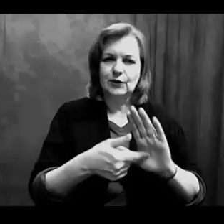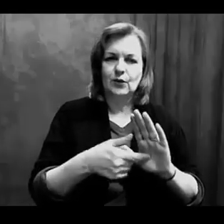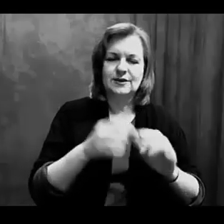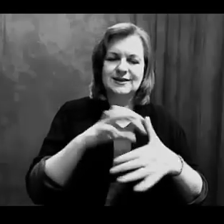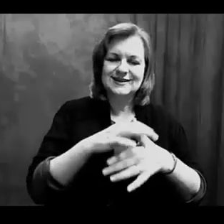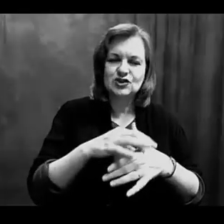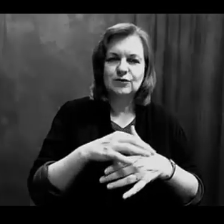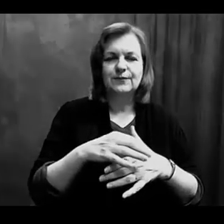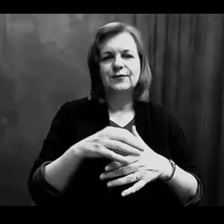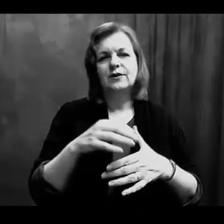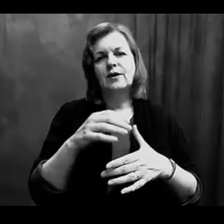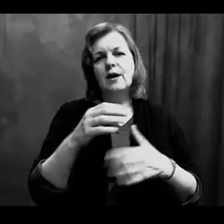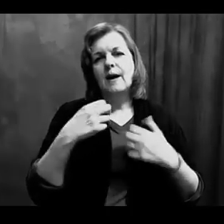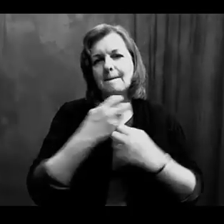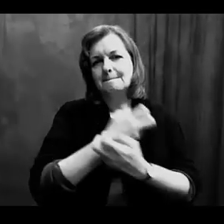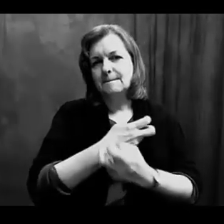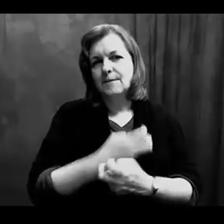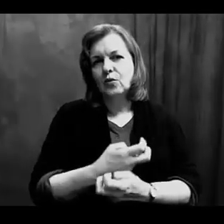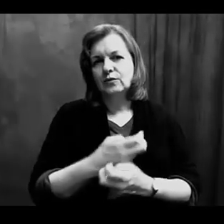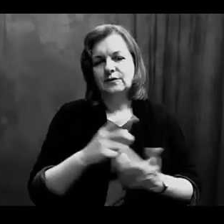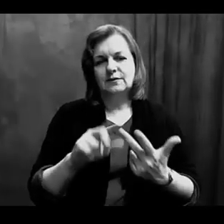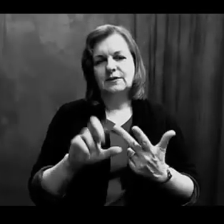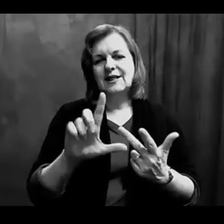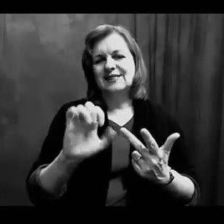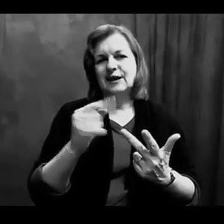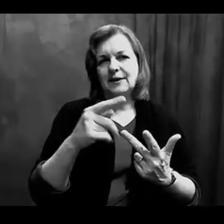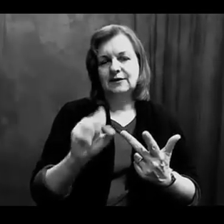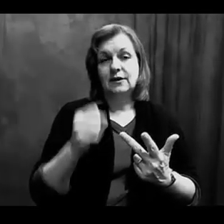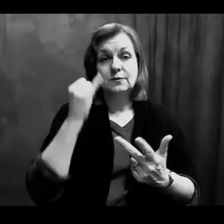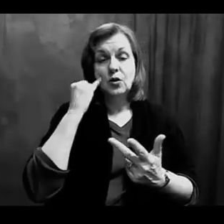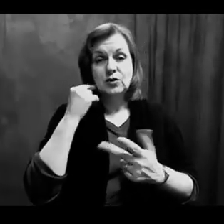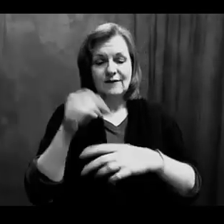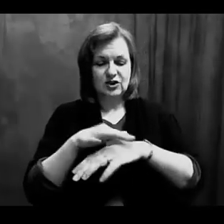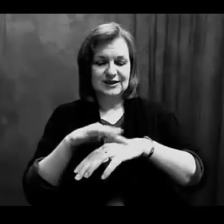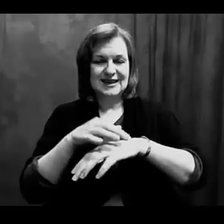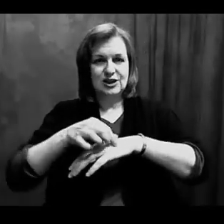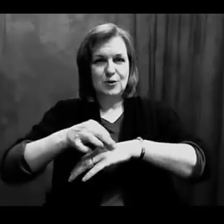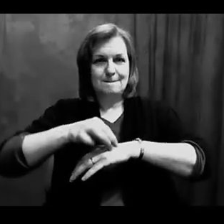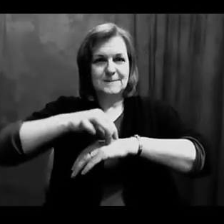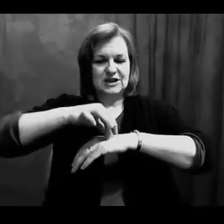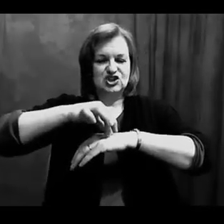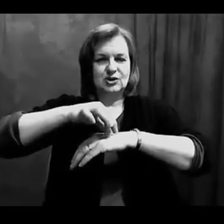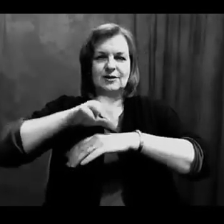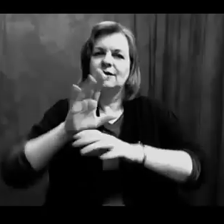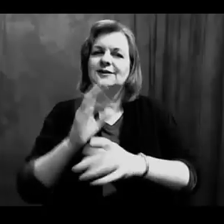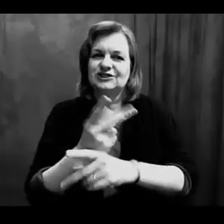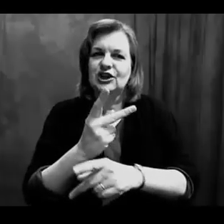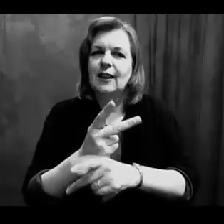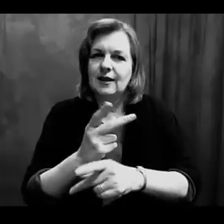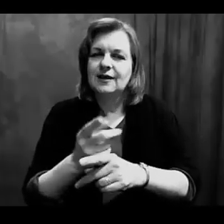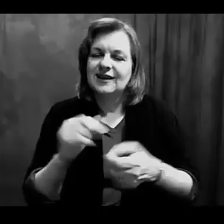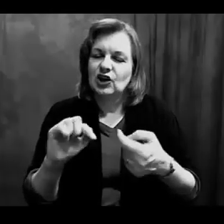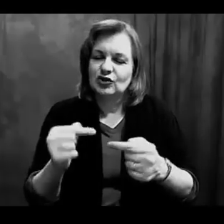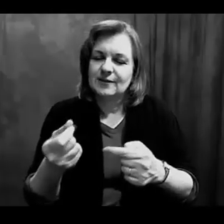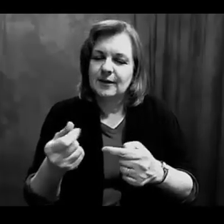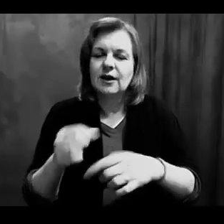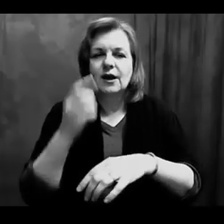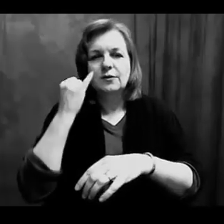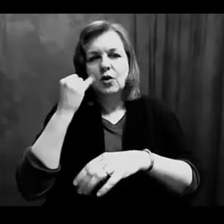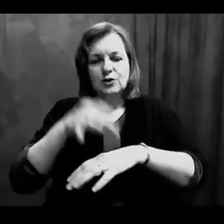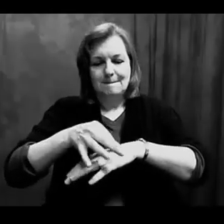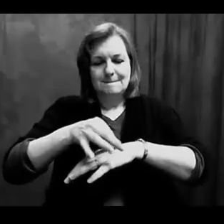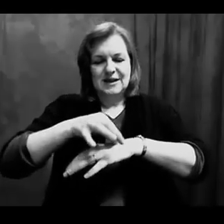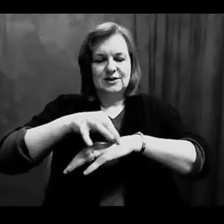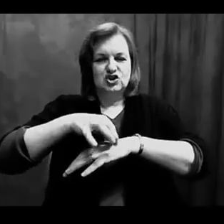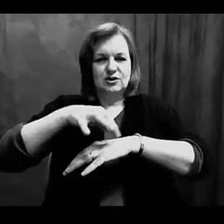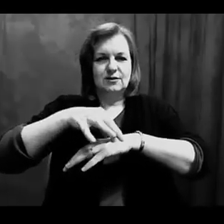Well, I tell you here it's in tissues and bones and ligaments. But if you pinch your skin and pull it up away from your